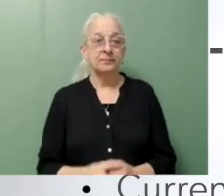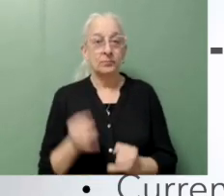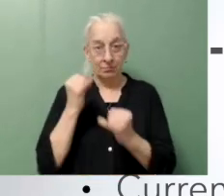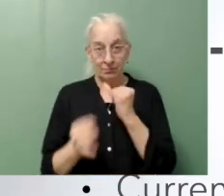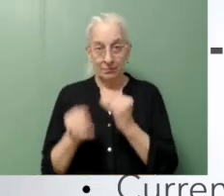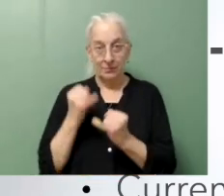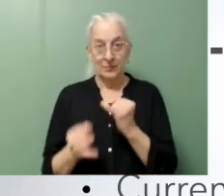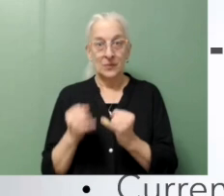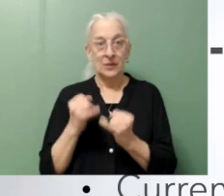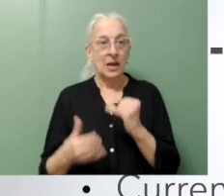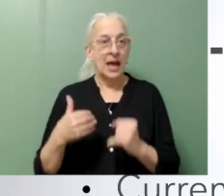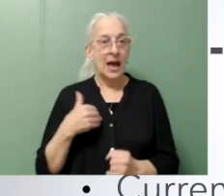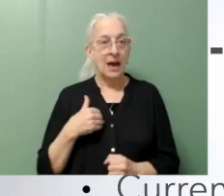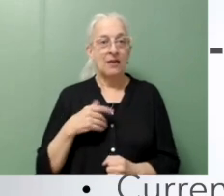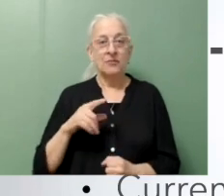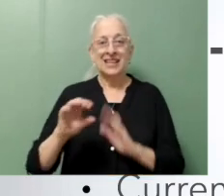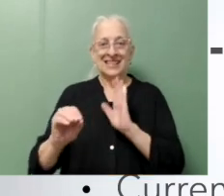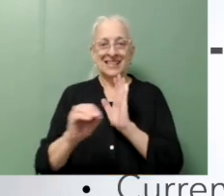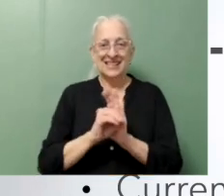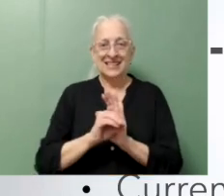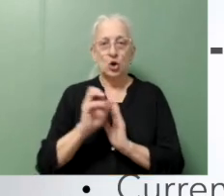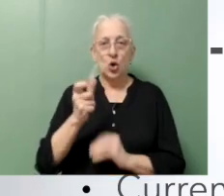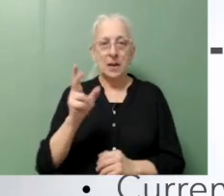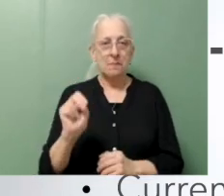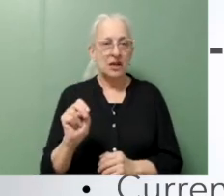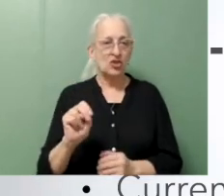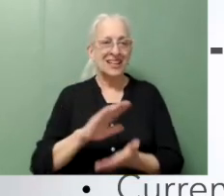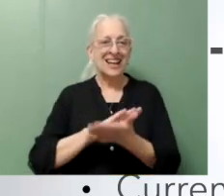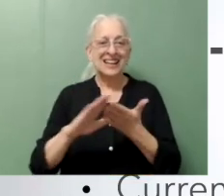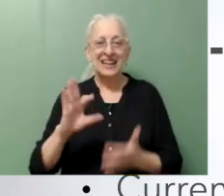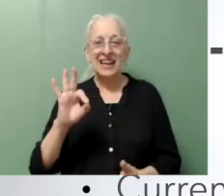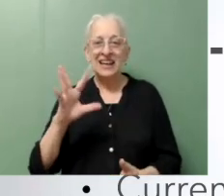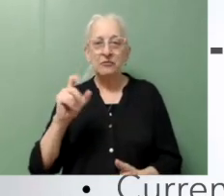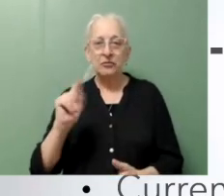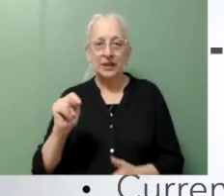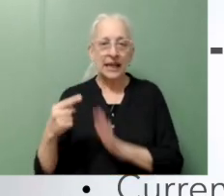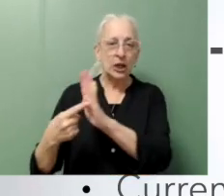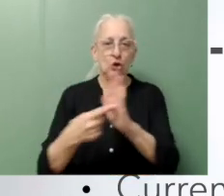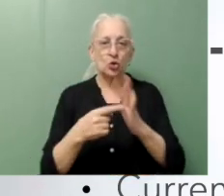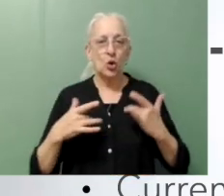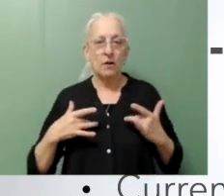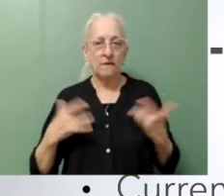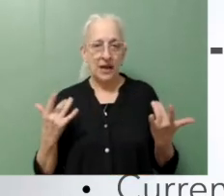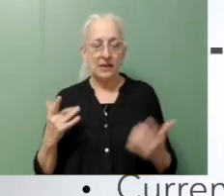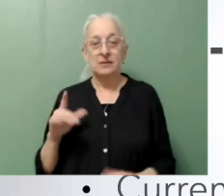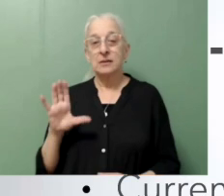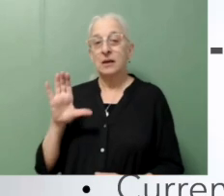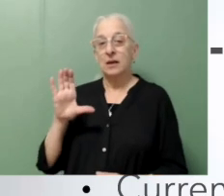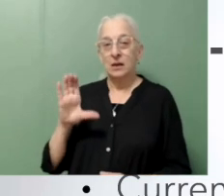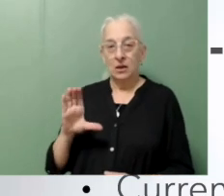Lastly, we have the ZEV Clean Fleet Tours events. This is where CARB partnered with